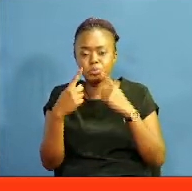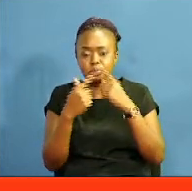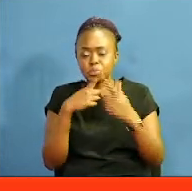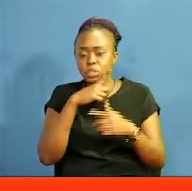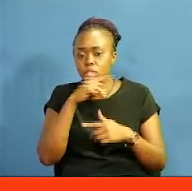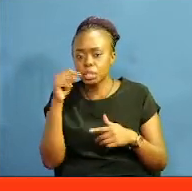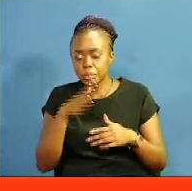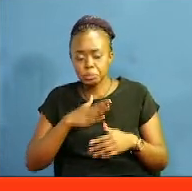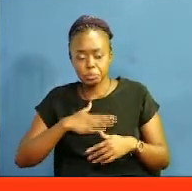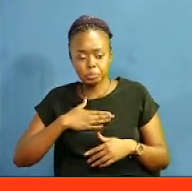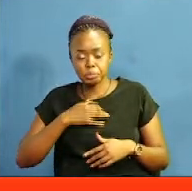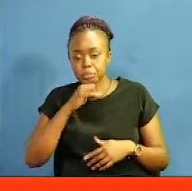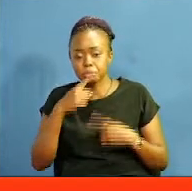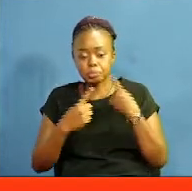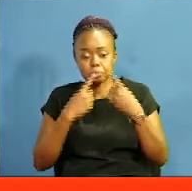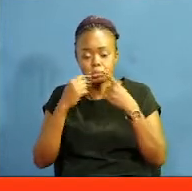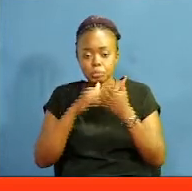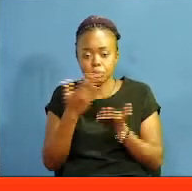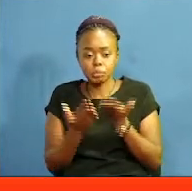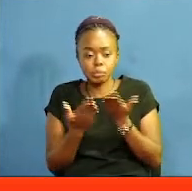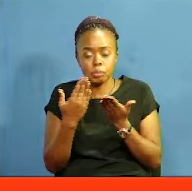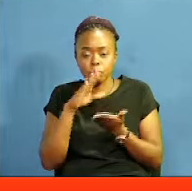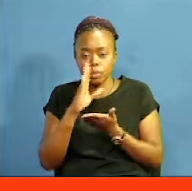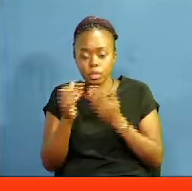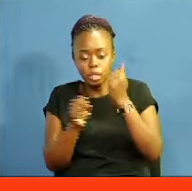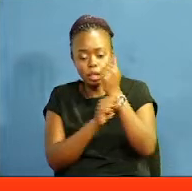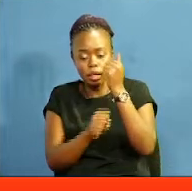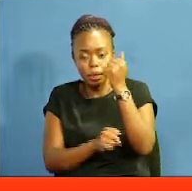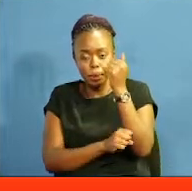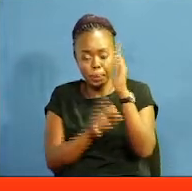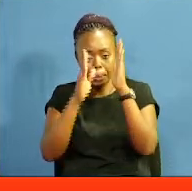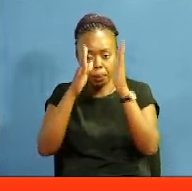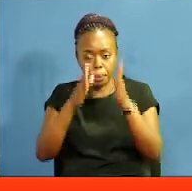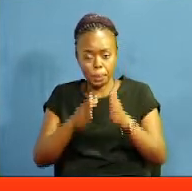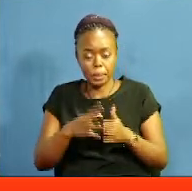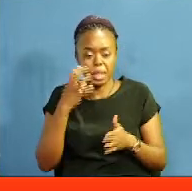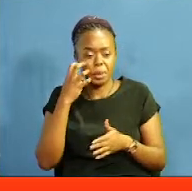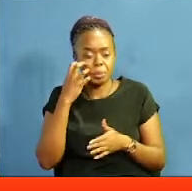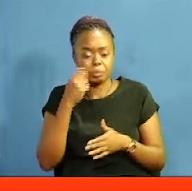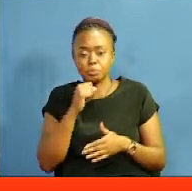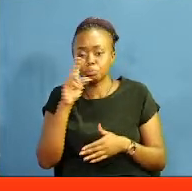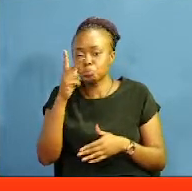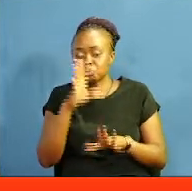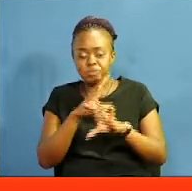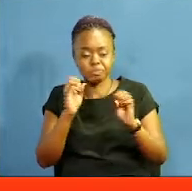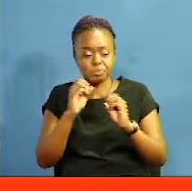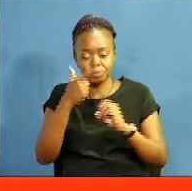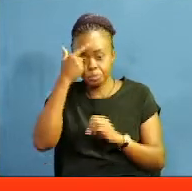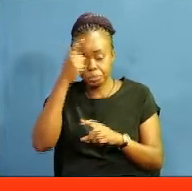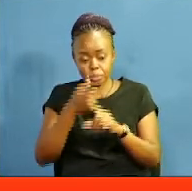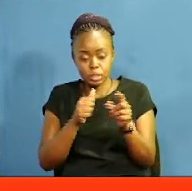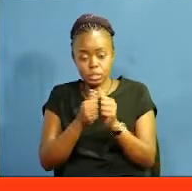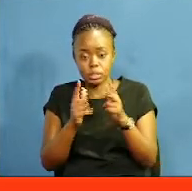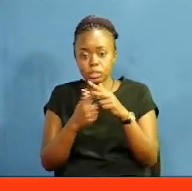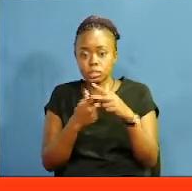he's going there. In my opinion, I would say that maybe their supporters may be disappointed. Their supporters, not Kenyans. Because